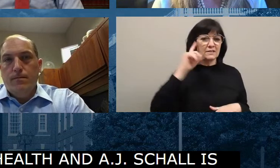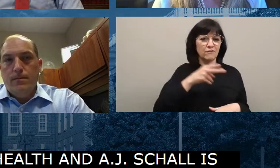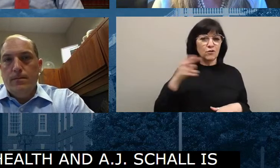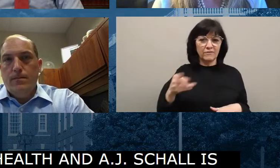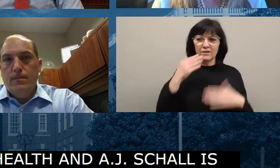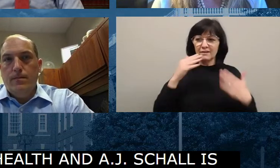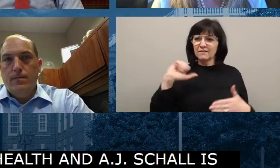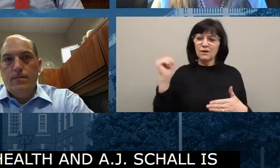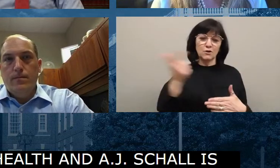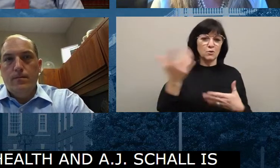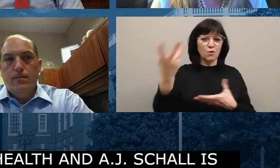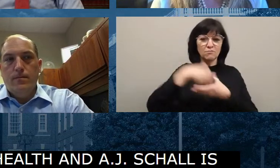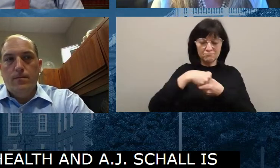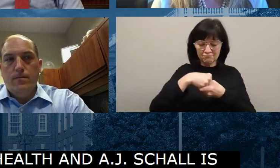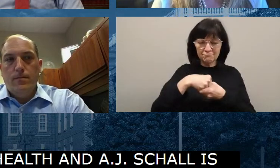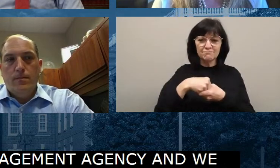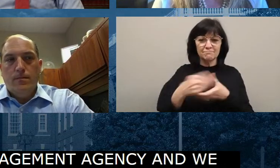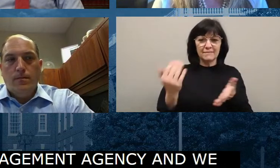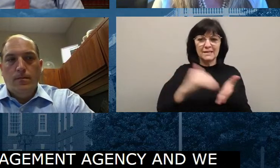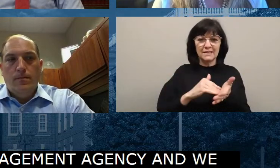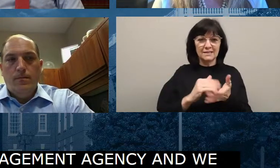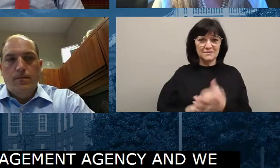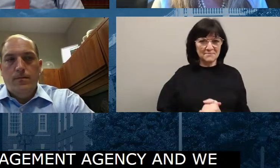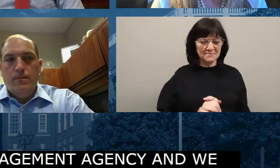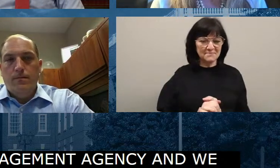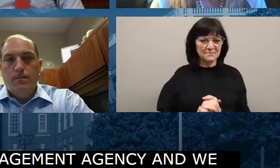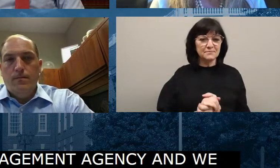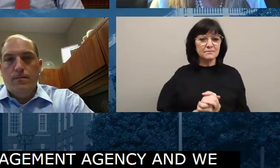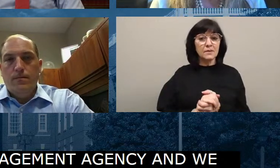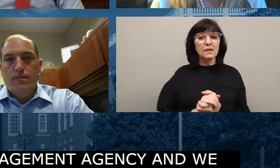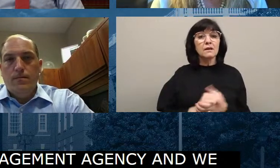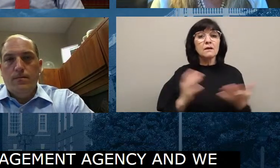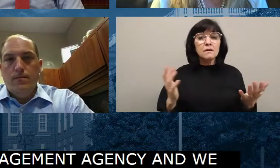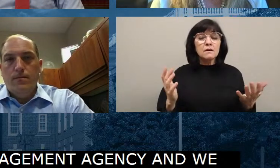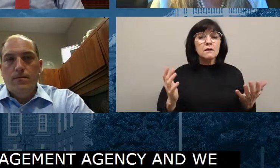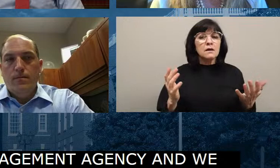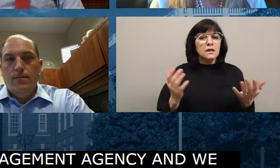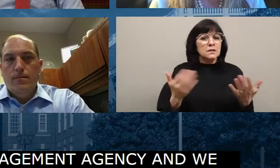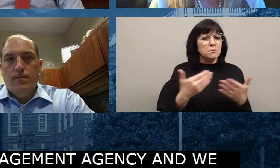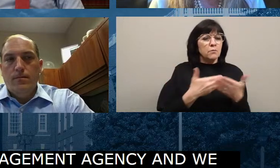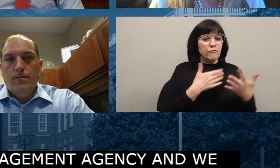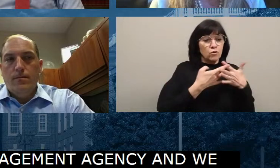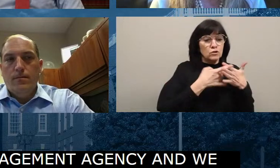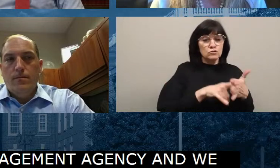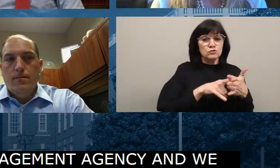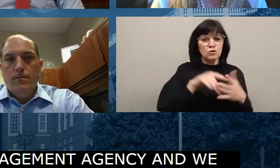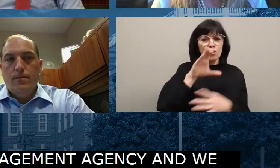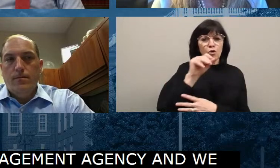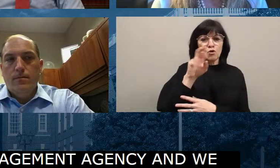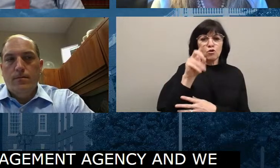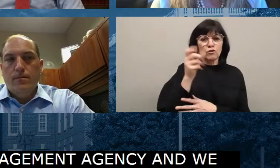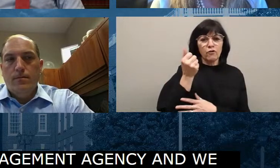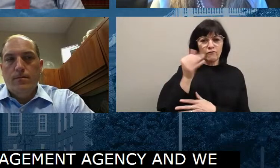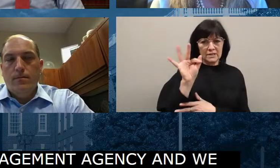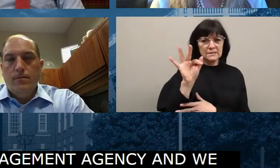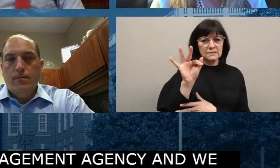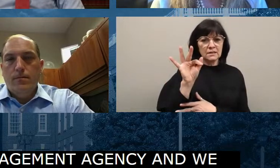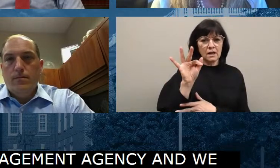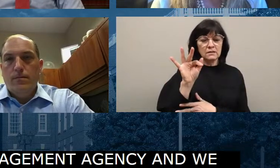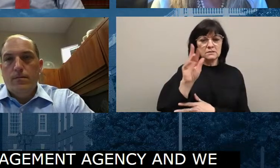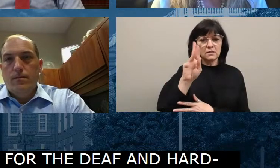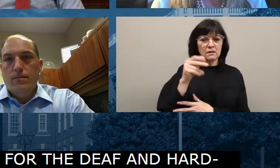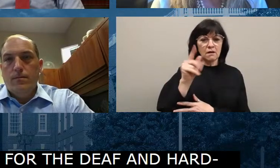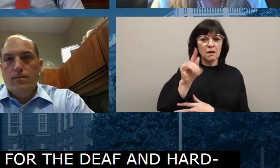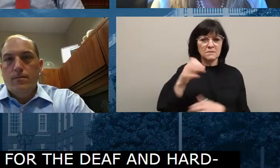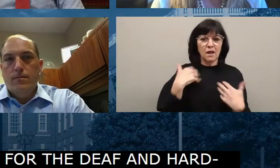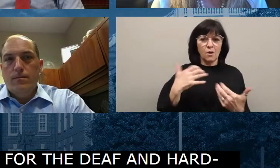for joining us once again. Before we get into COVID-19 update, I'd like to just recognize and congratulate